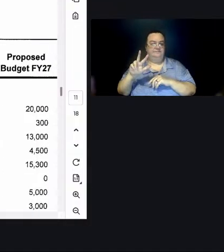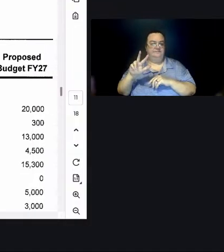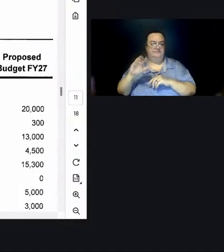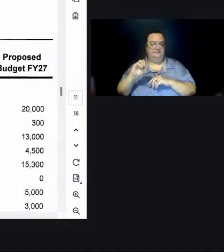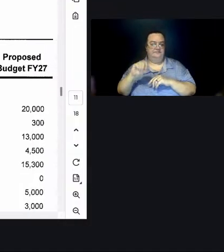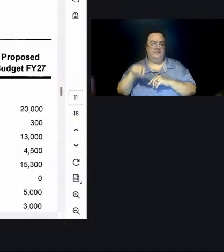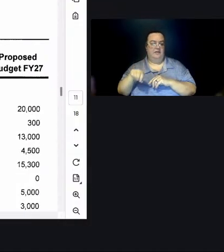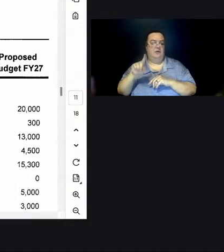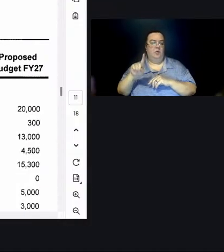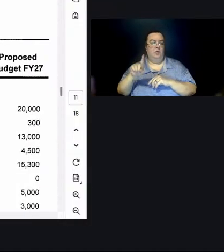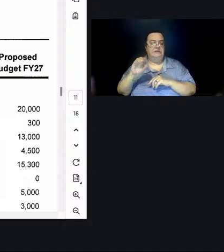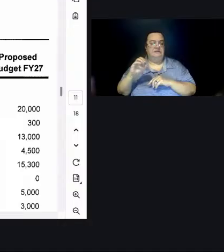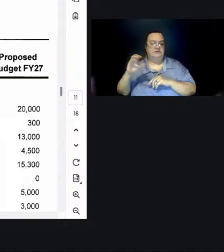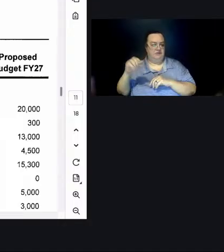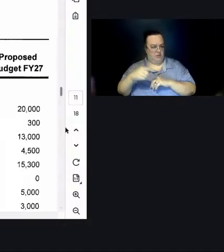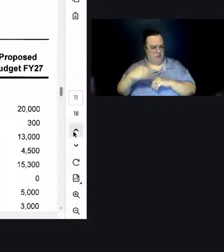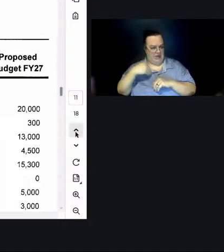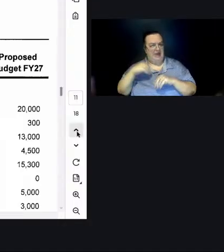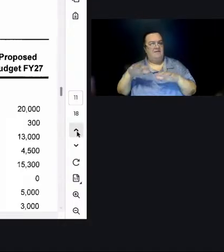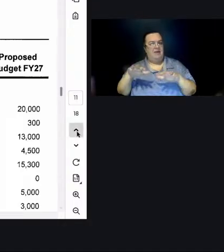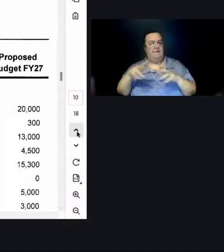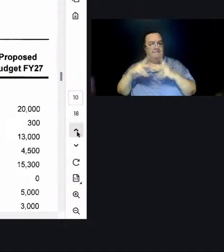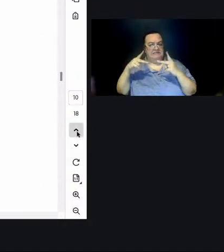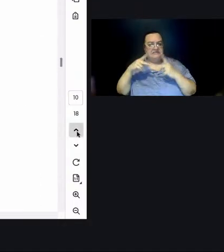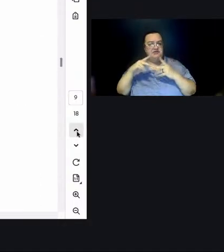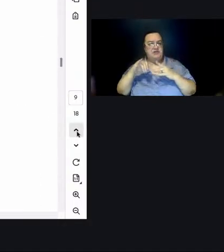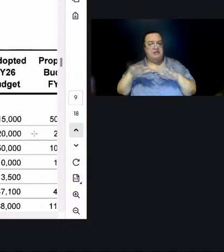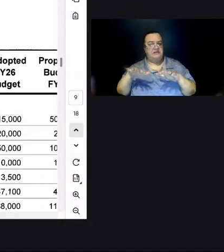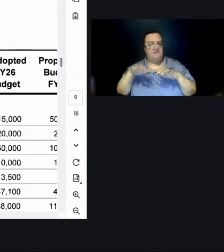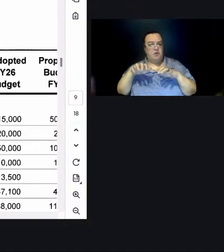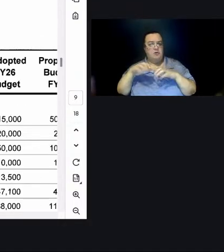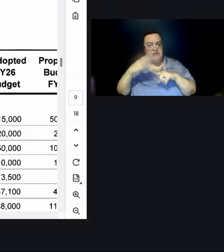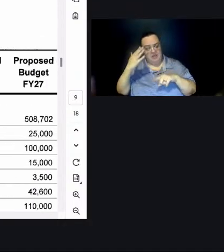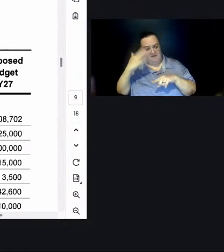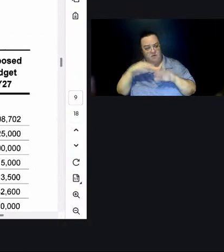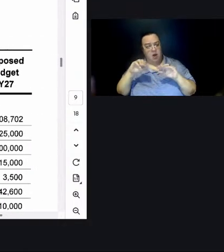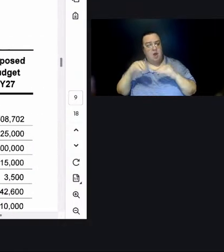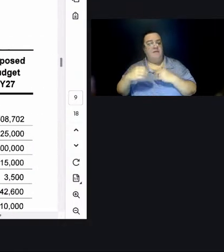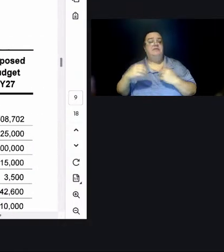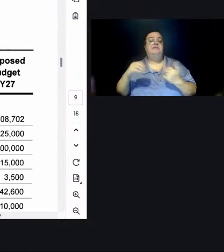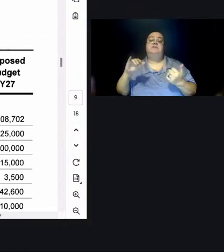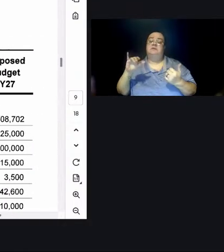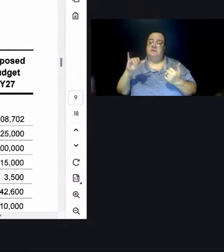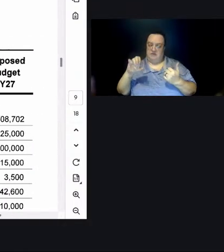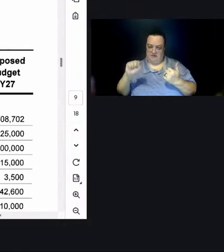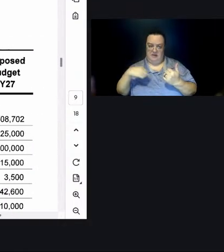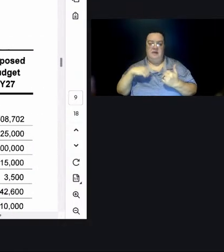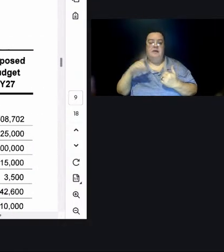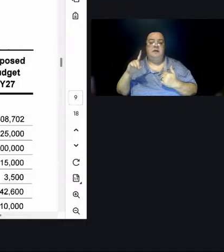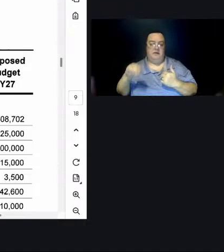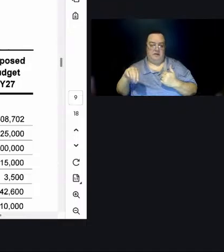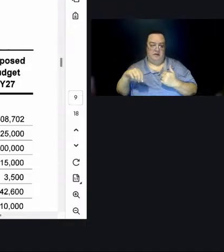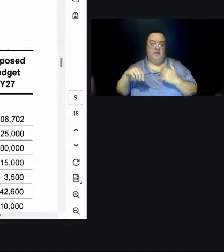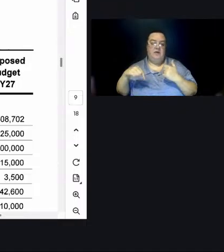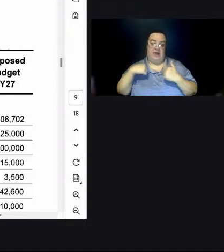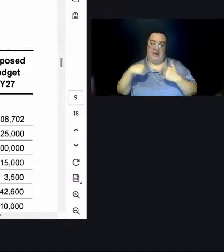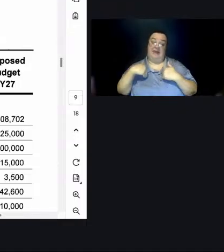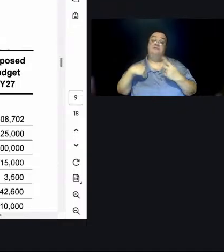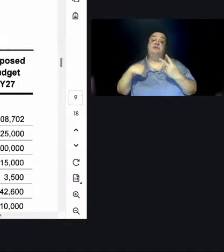530100, do you not also have a frozen position in the front office? I do. Okay. I have 2.